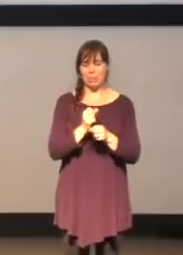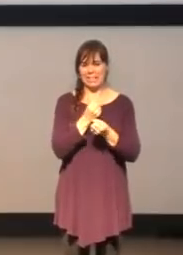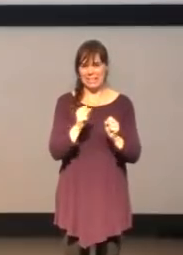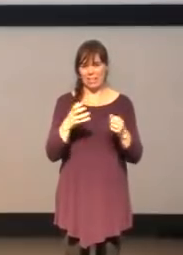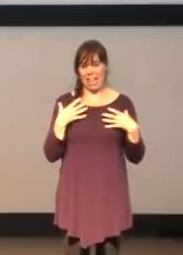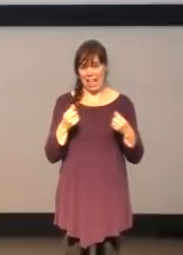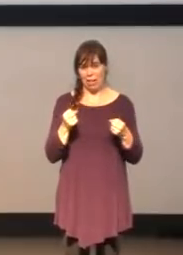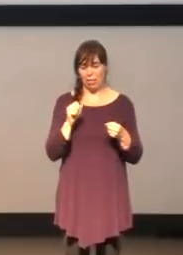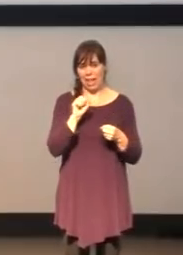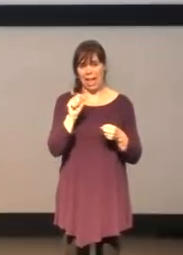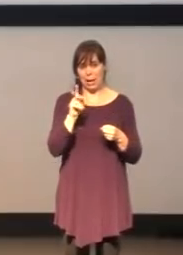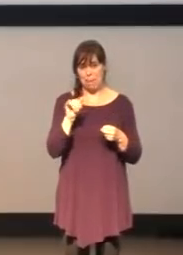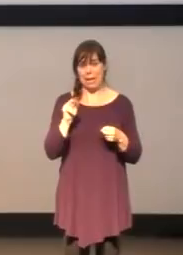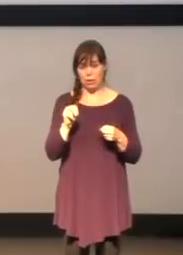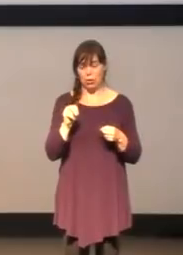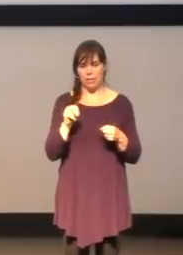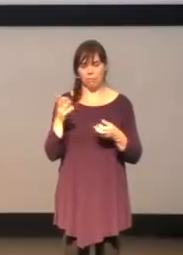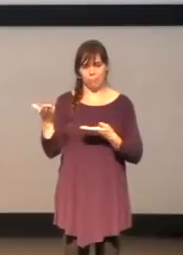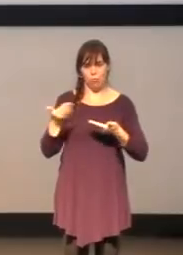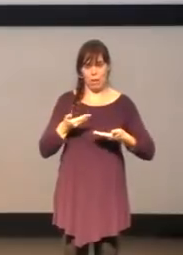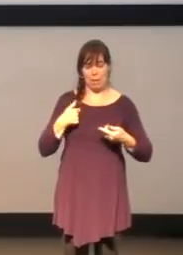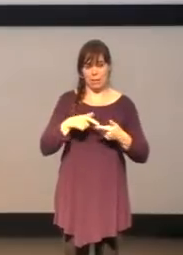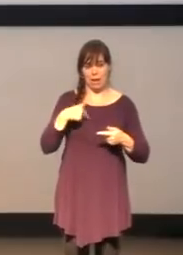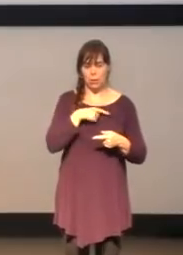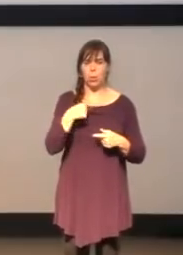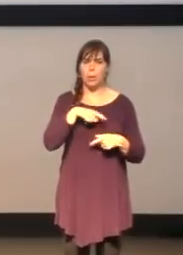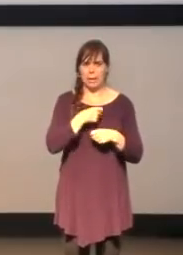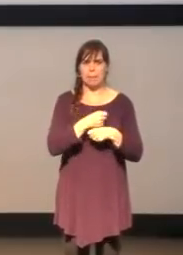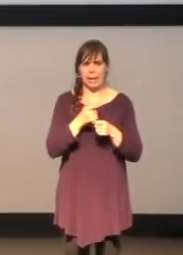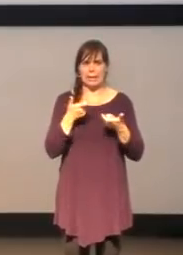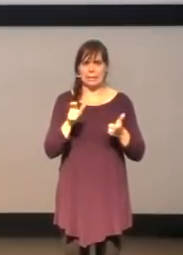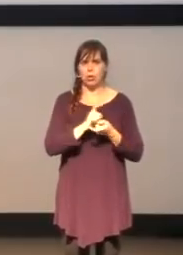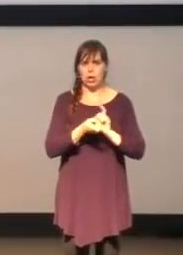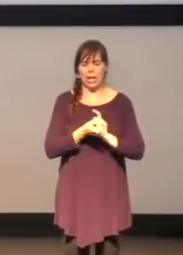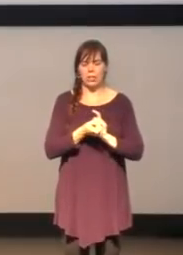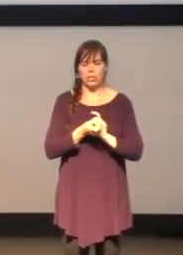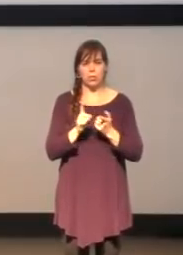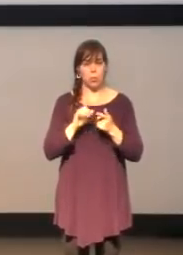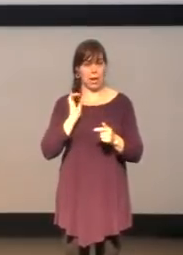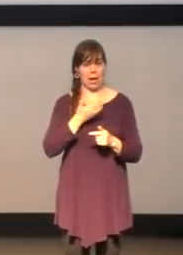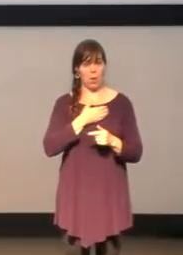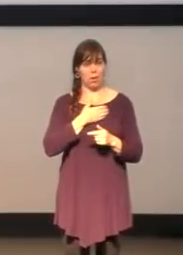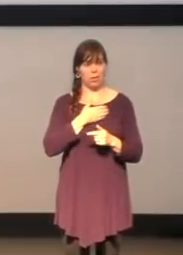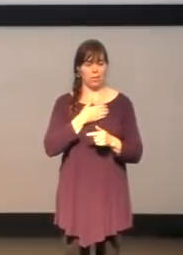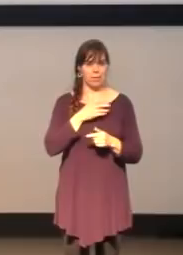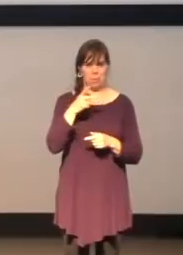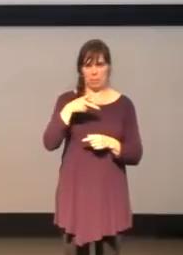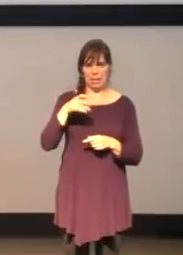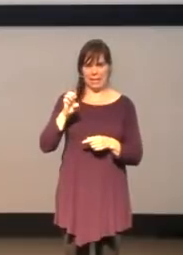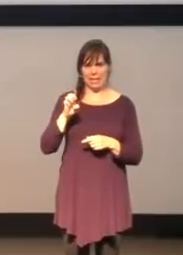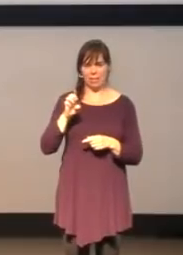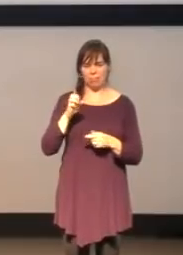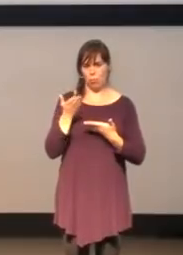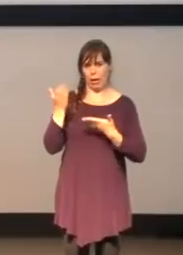Safety and Health Administration, we did make significant changes to our personal protective